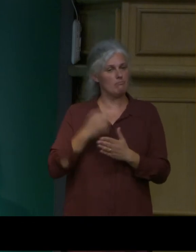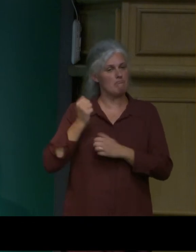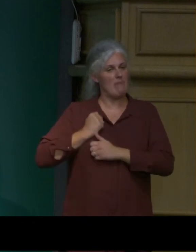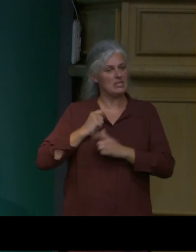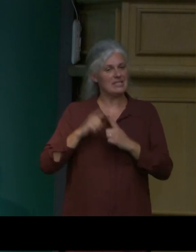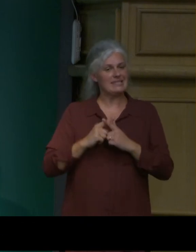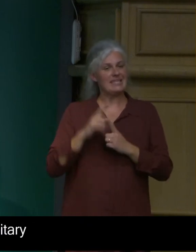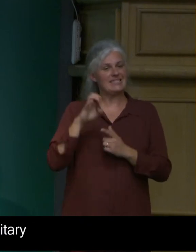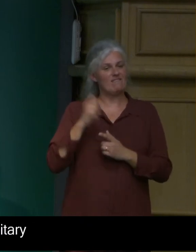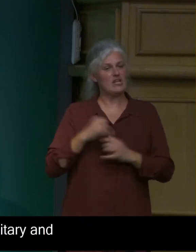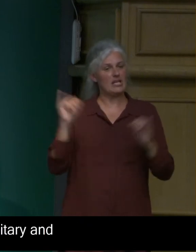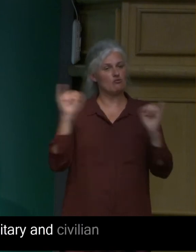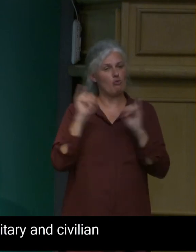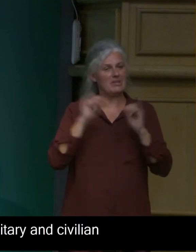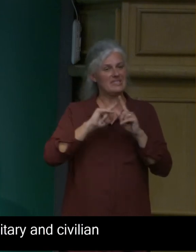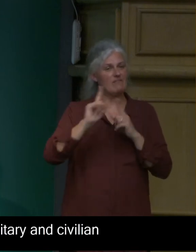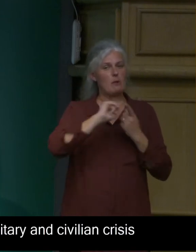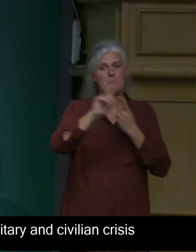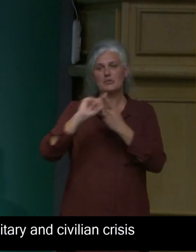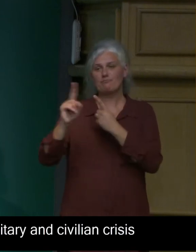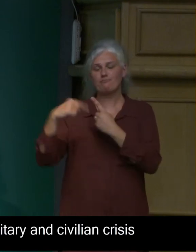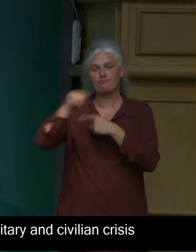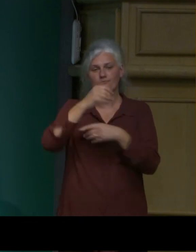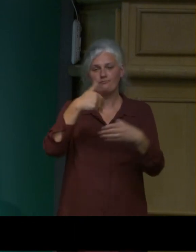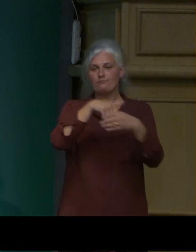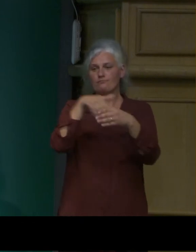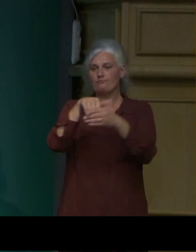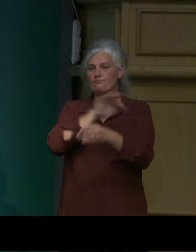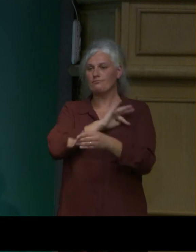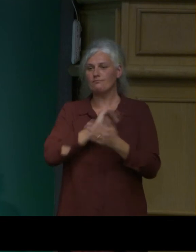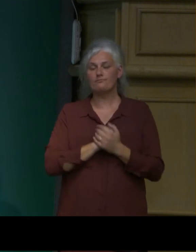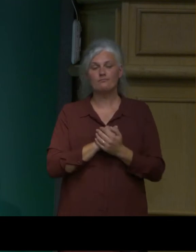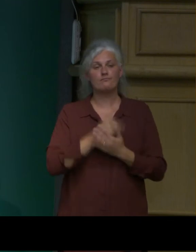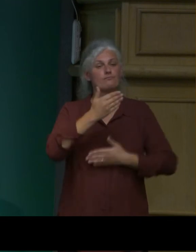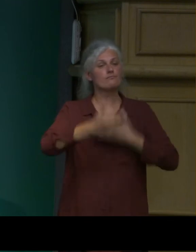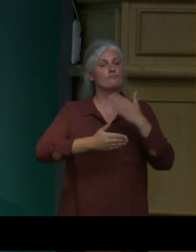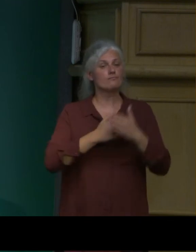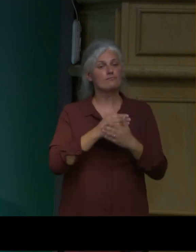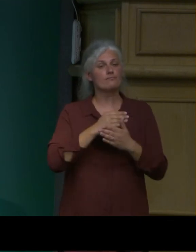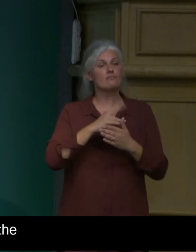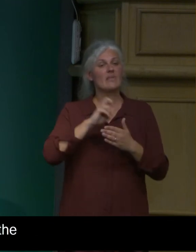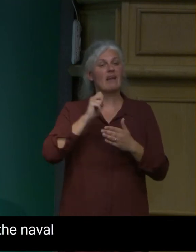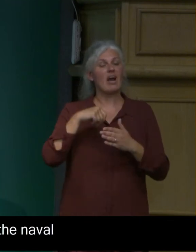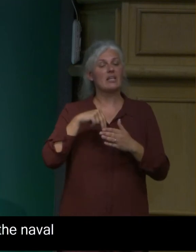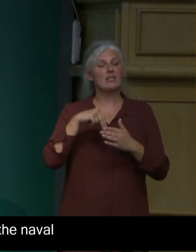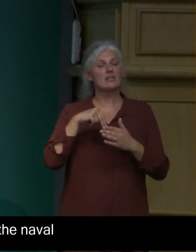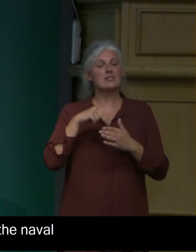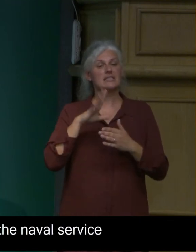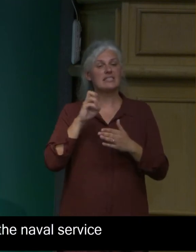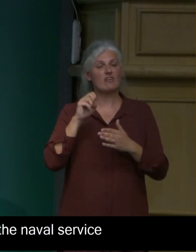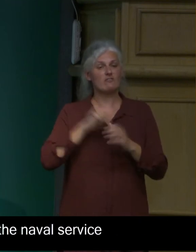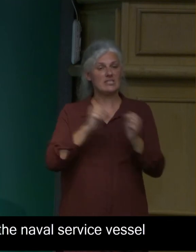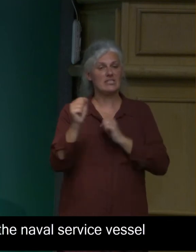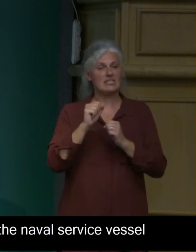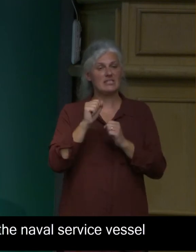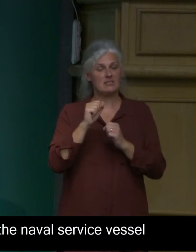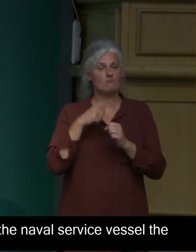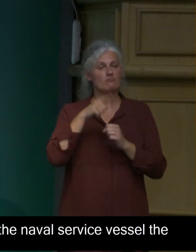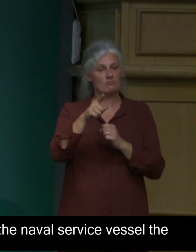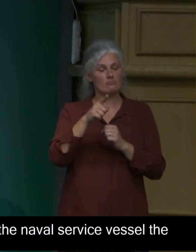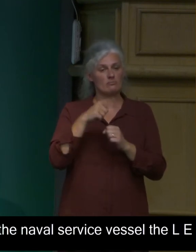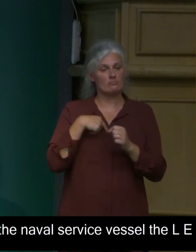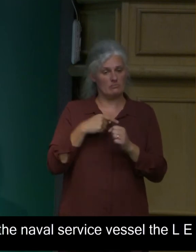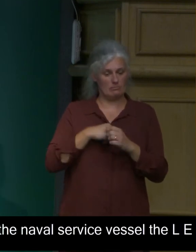civilian crisis manager missions as we speak the naval surface Naval service vessel the Le William Butler Yates